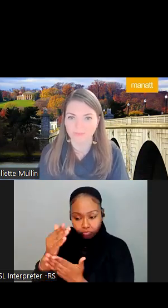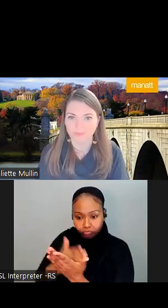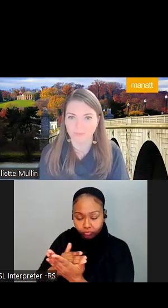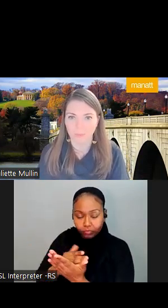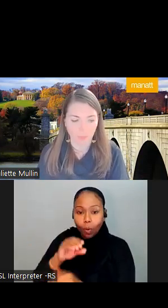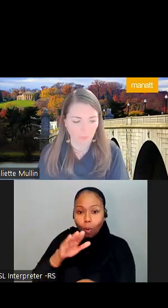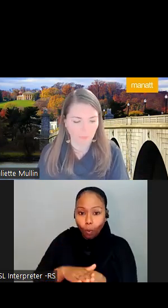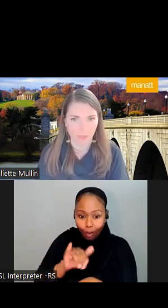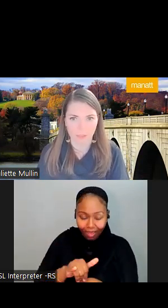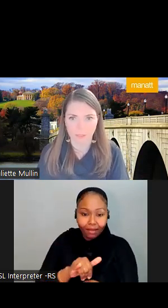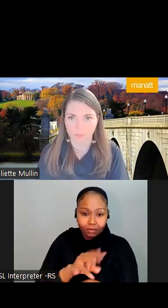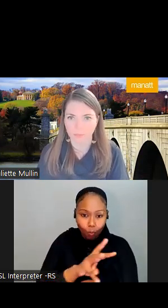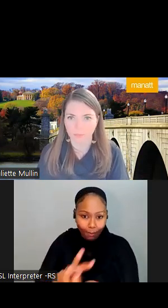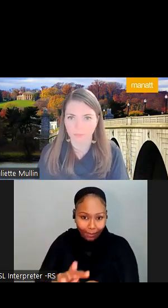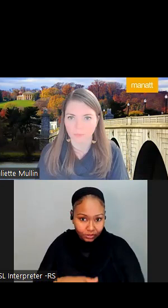webpage.